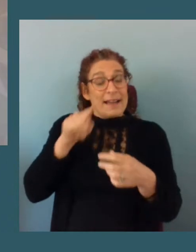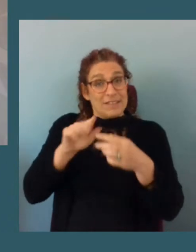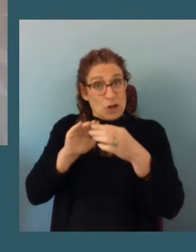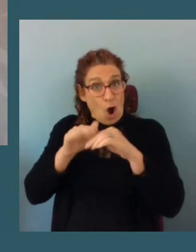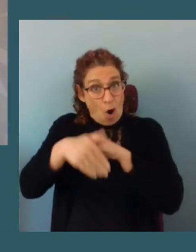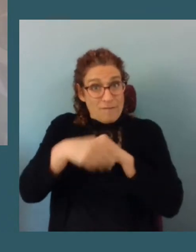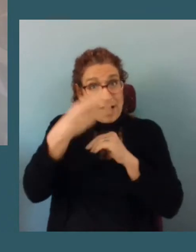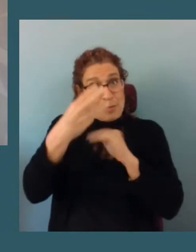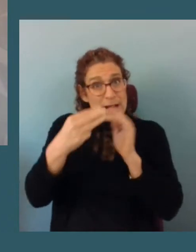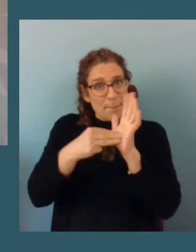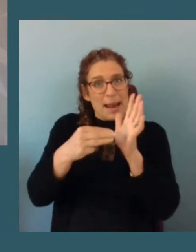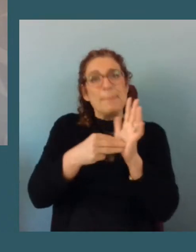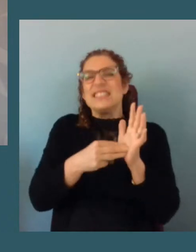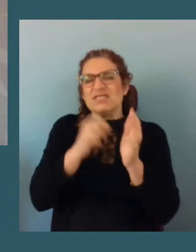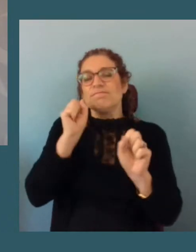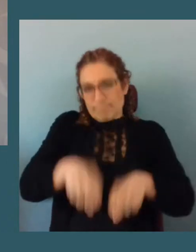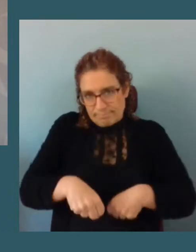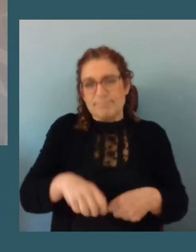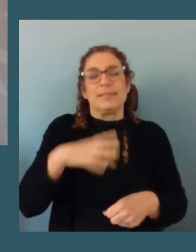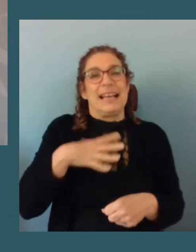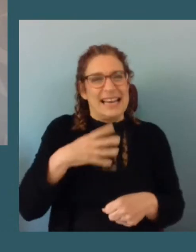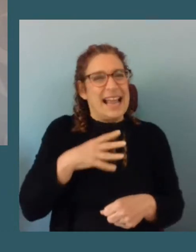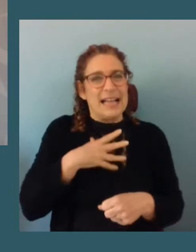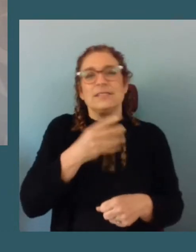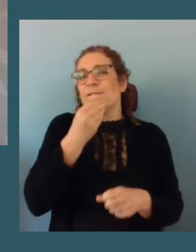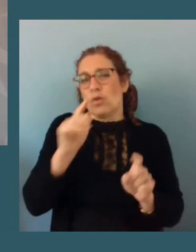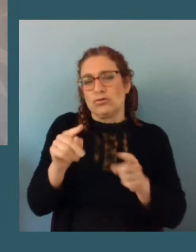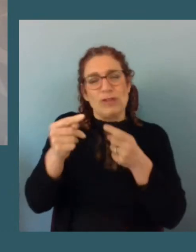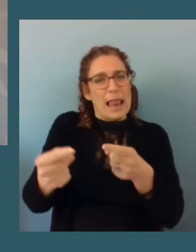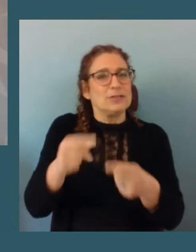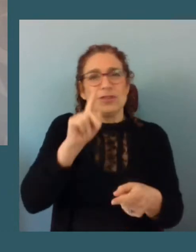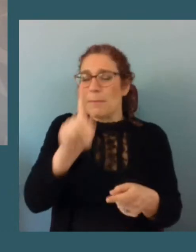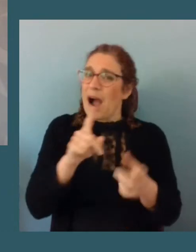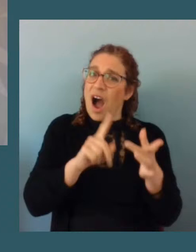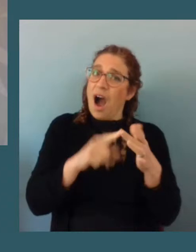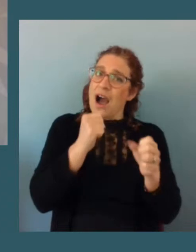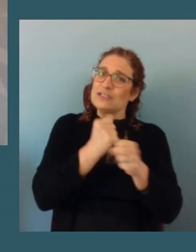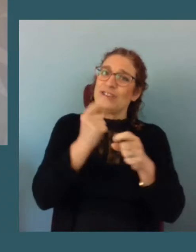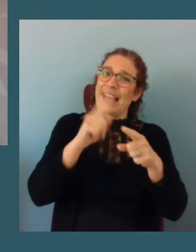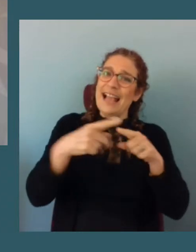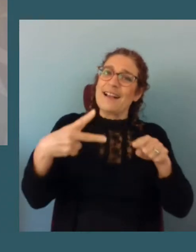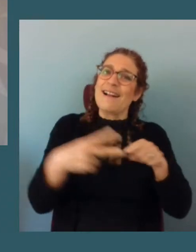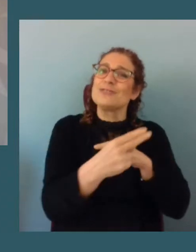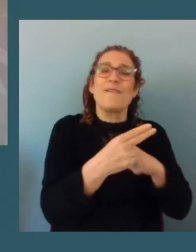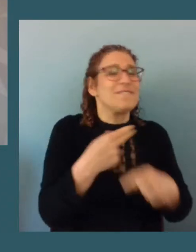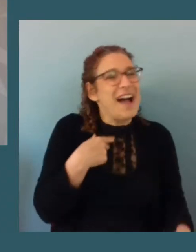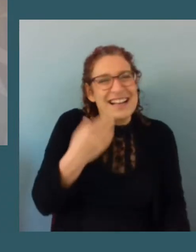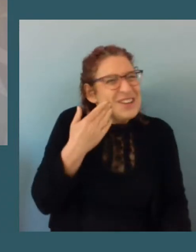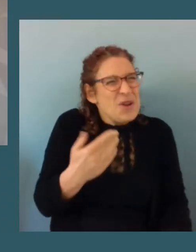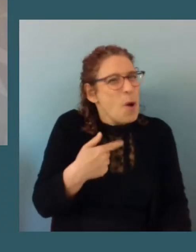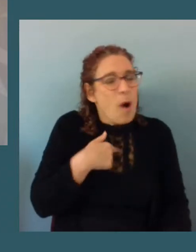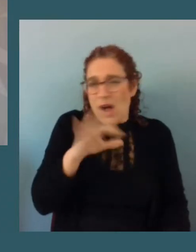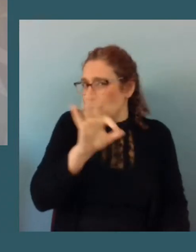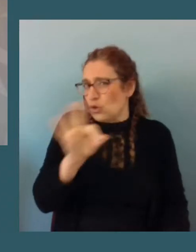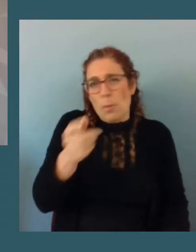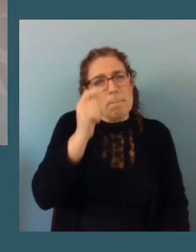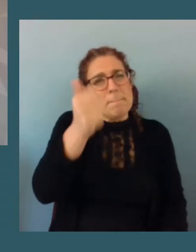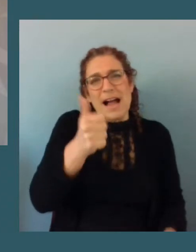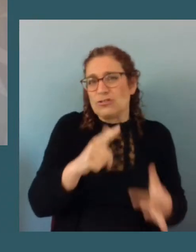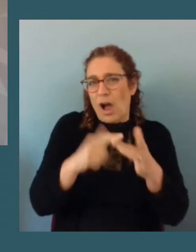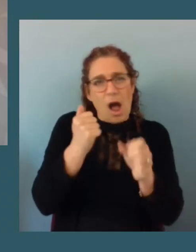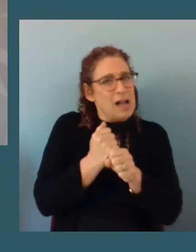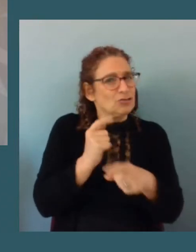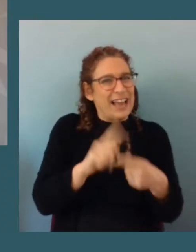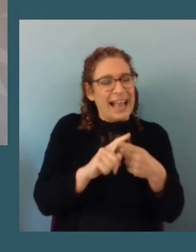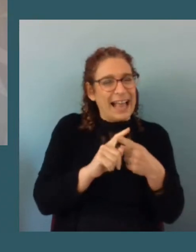a challenge. I can't give you cutoffs for IgE because I don't do much IgE testing. So we do mainly skin